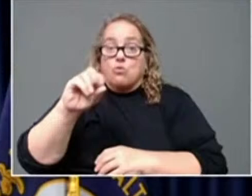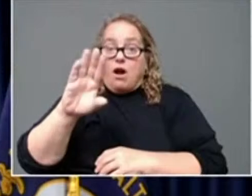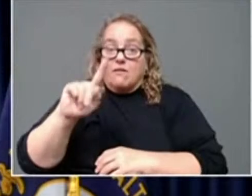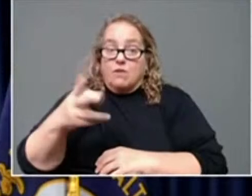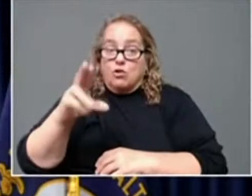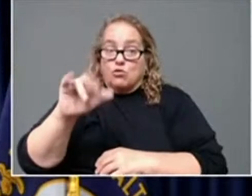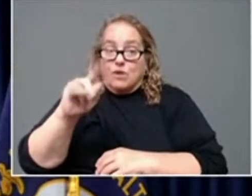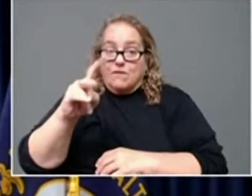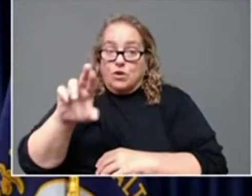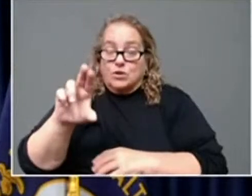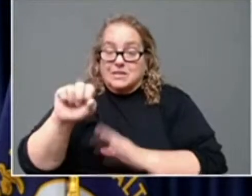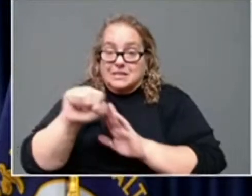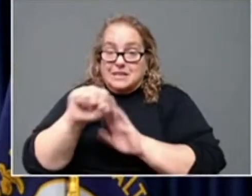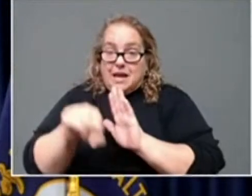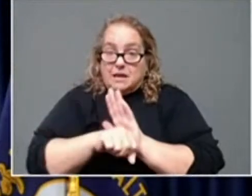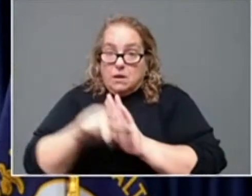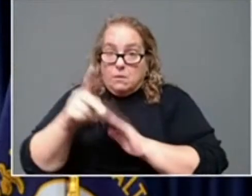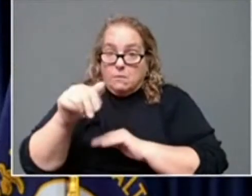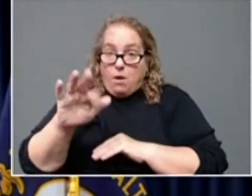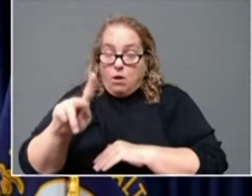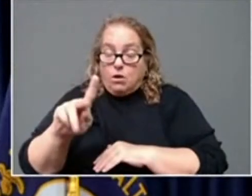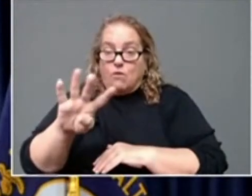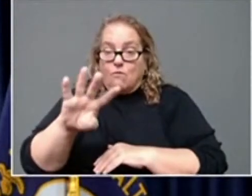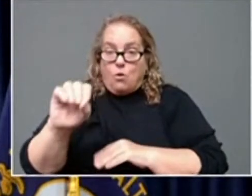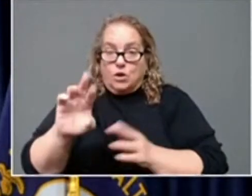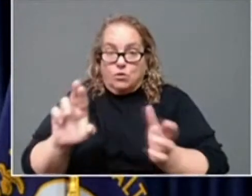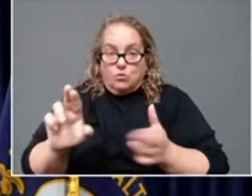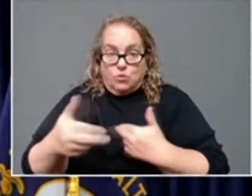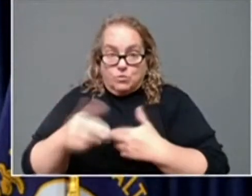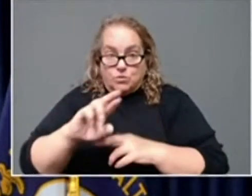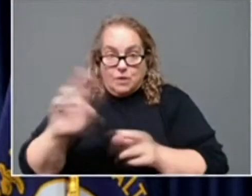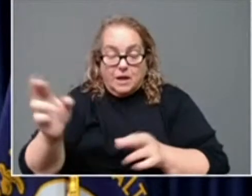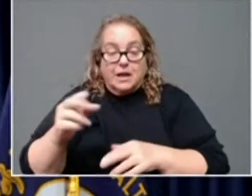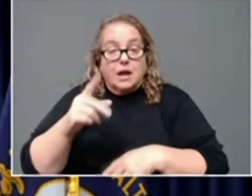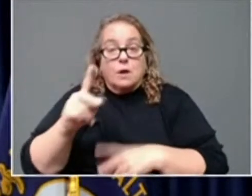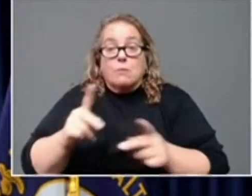available. Again, families who are in need of emergency